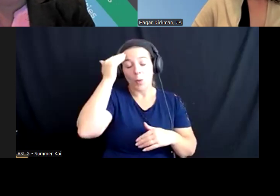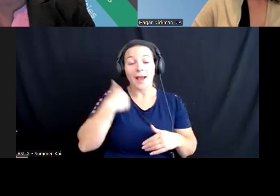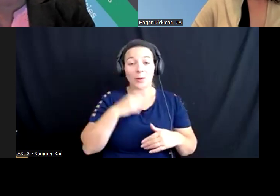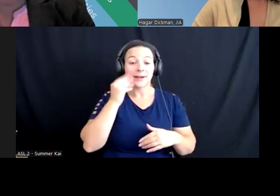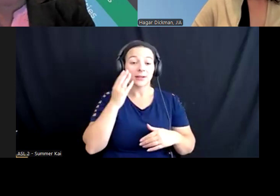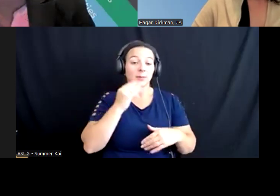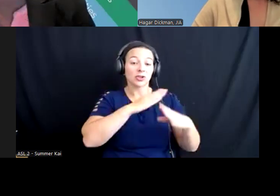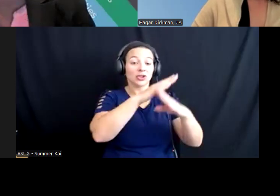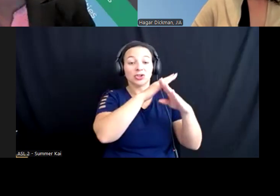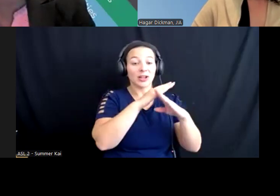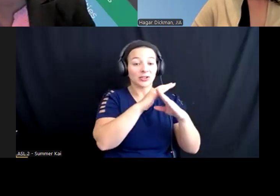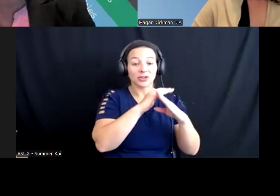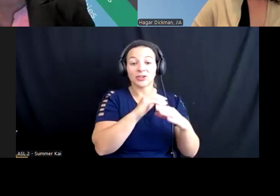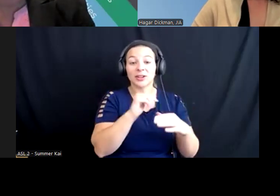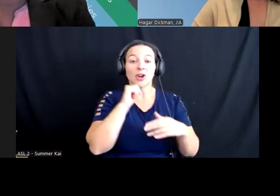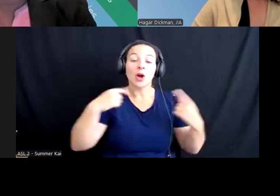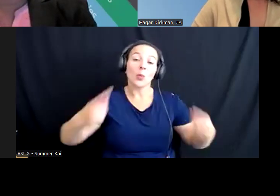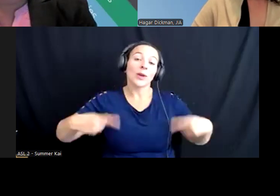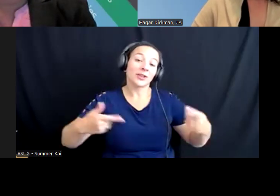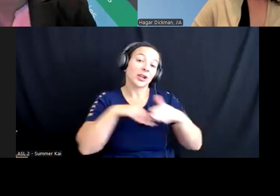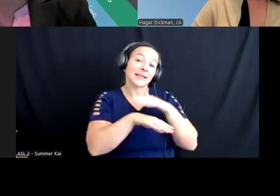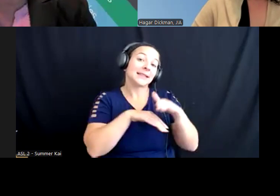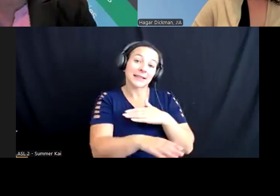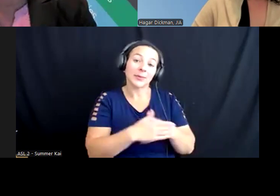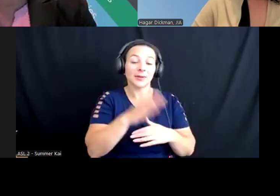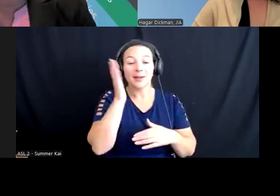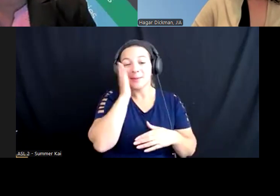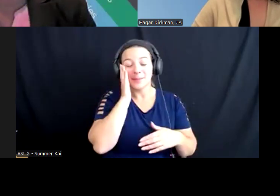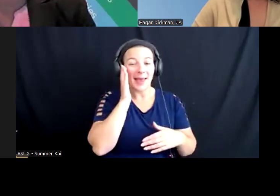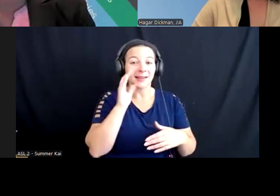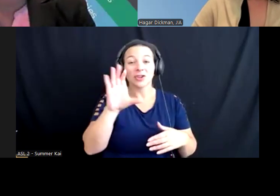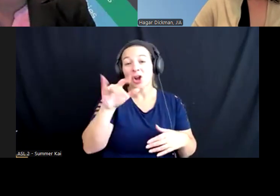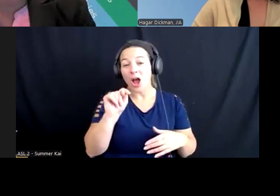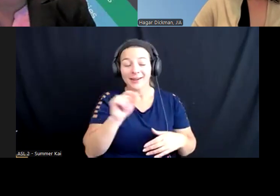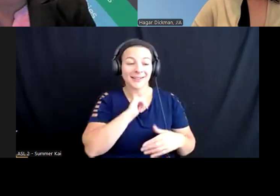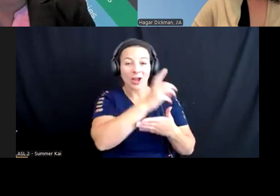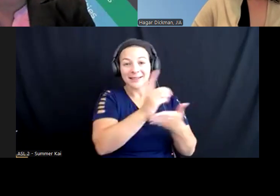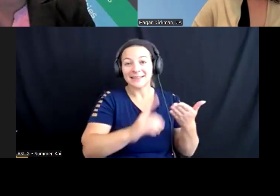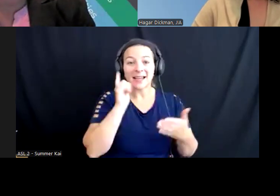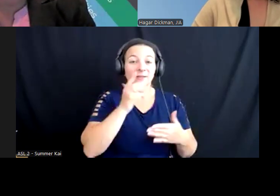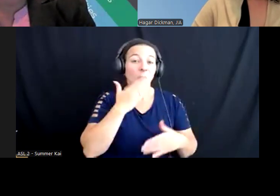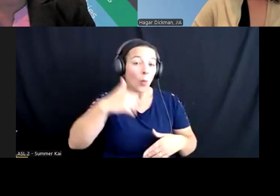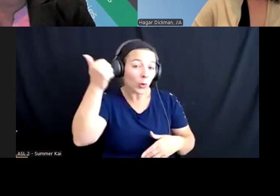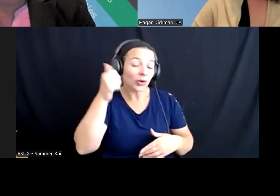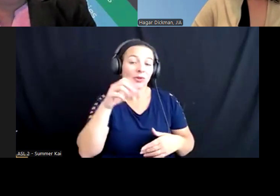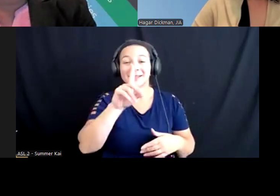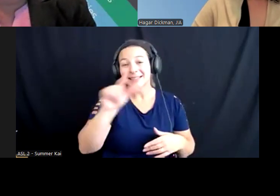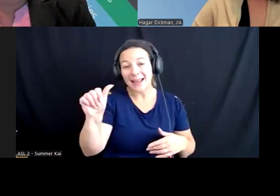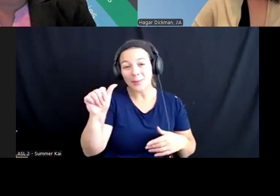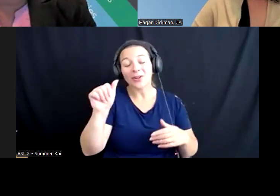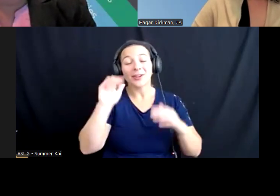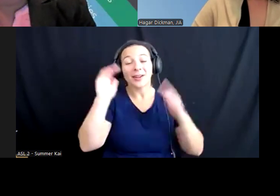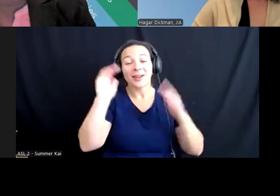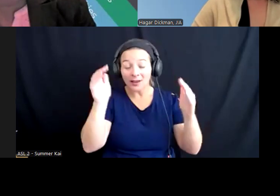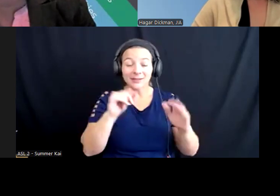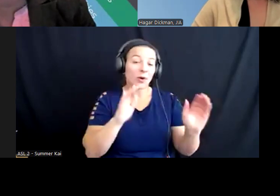are often not wheelchair accessible. Beds or cots are not designed for older and disabled adults. They often